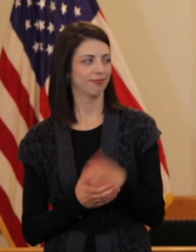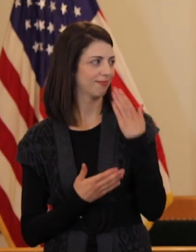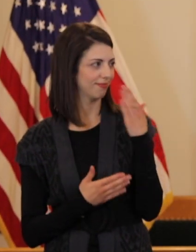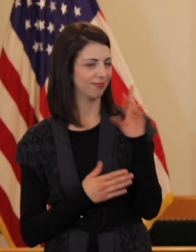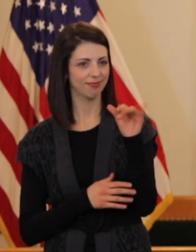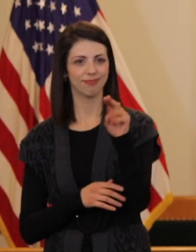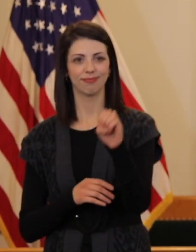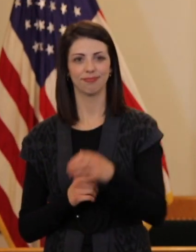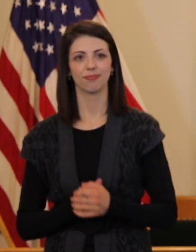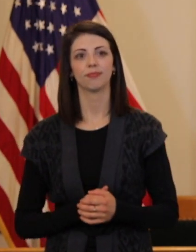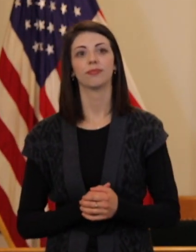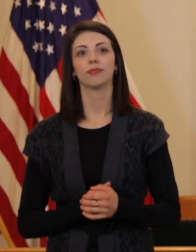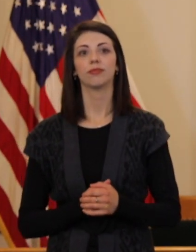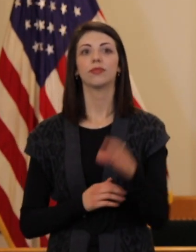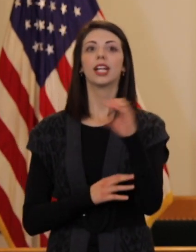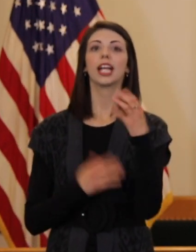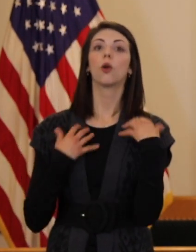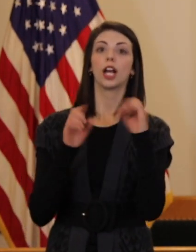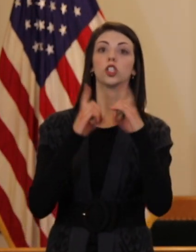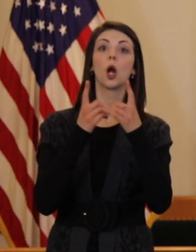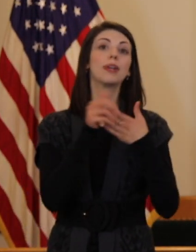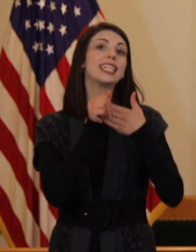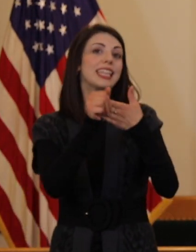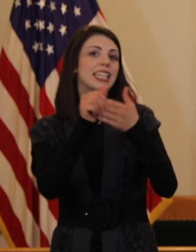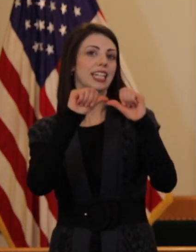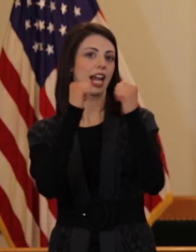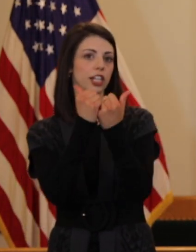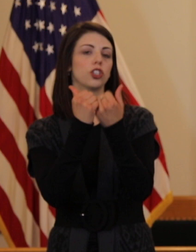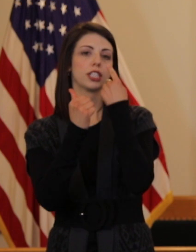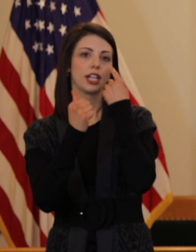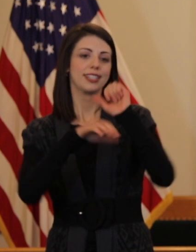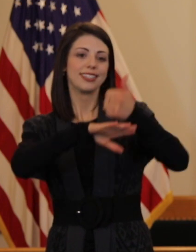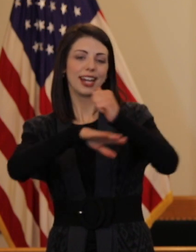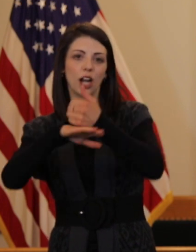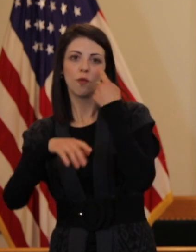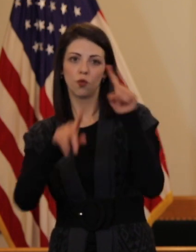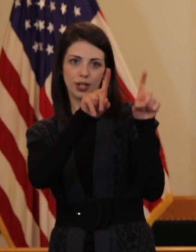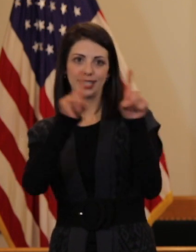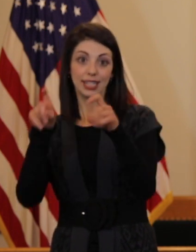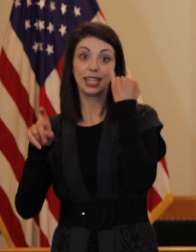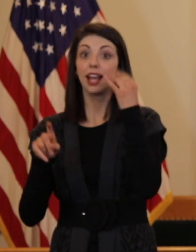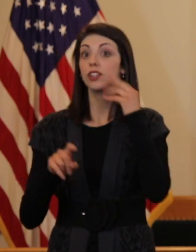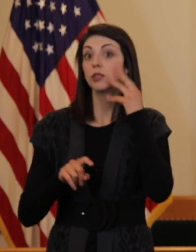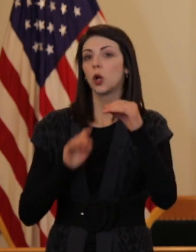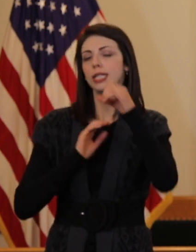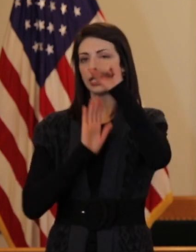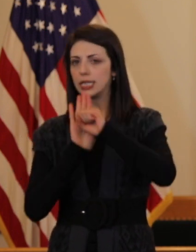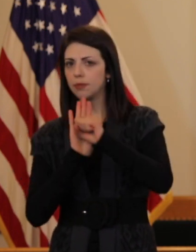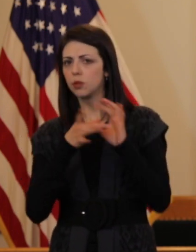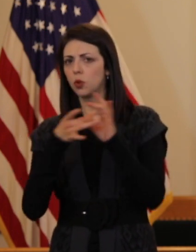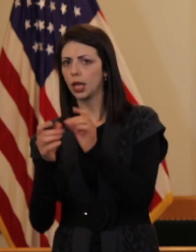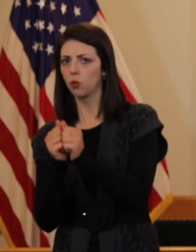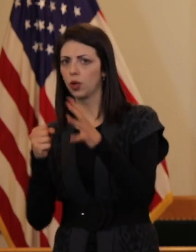Thank you, Diane. The County Health Department is the lead agency in arranging for testing for those who have symptoms of COVID-19. If you think